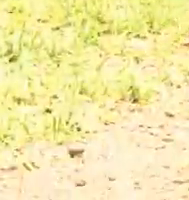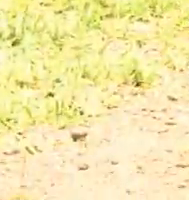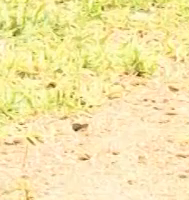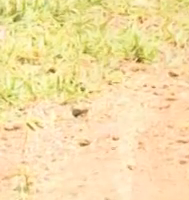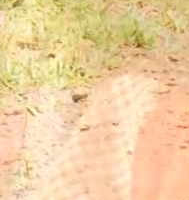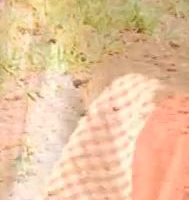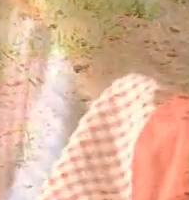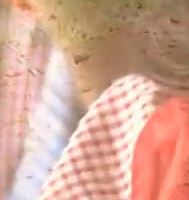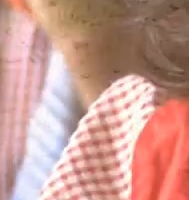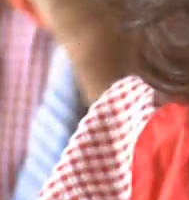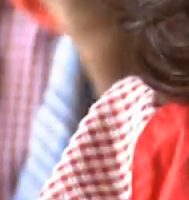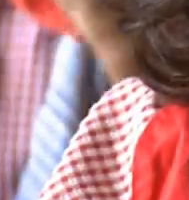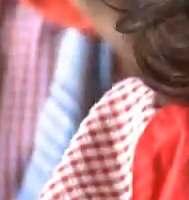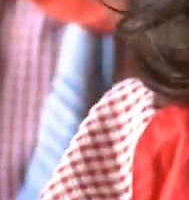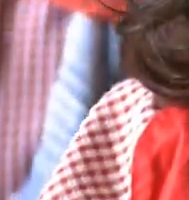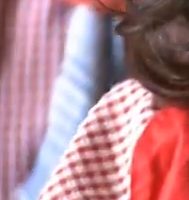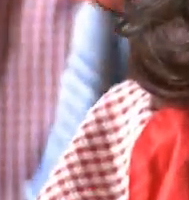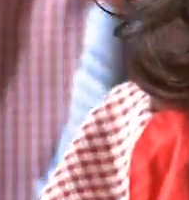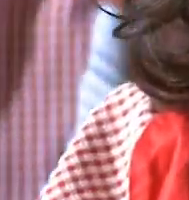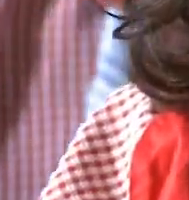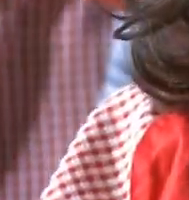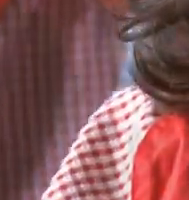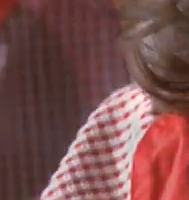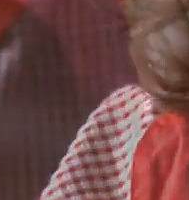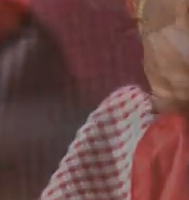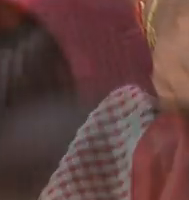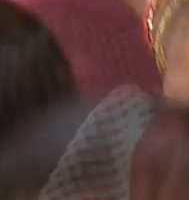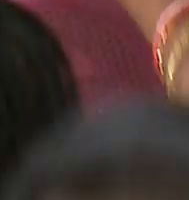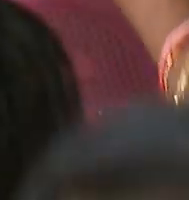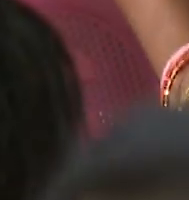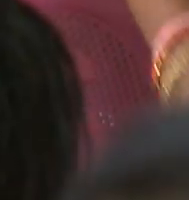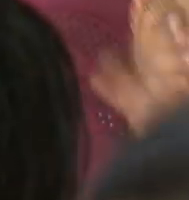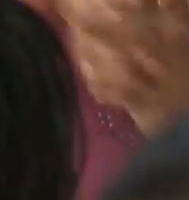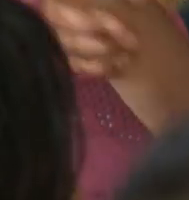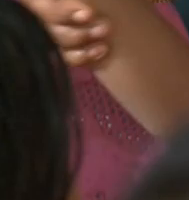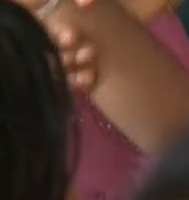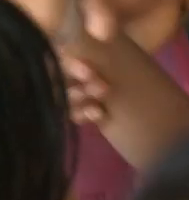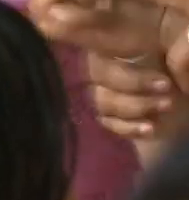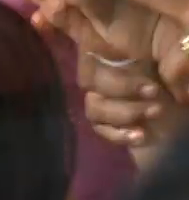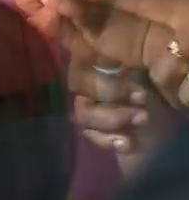Good night.